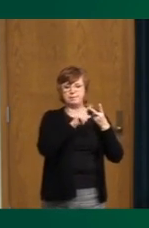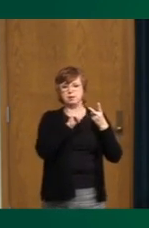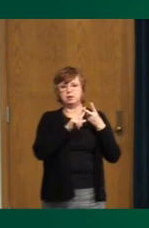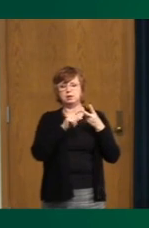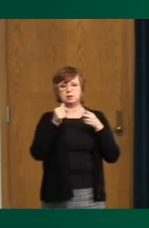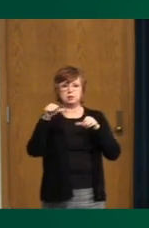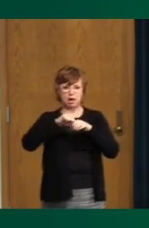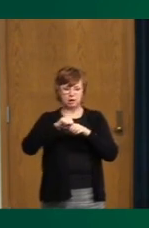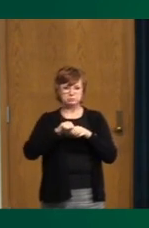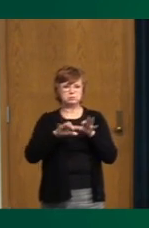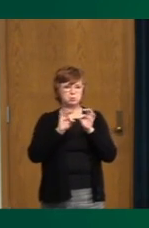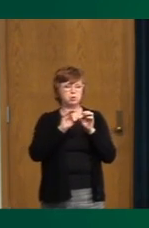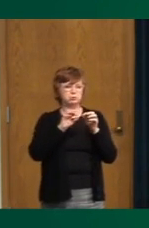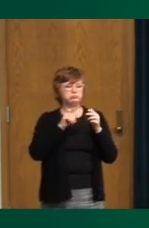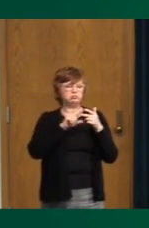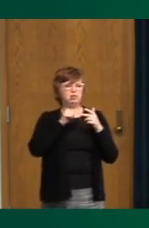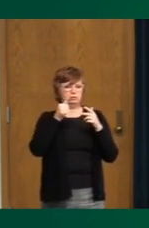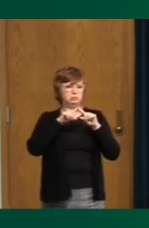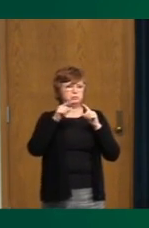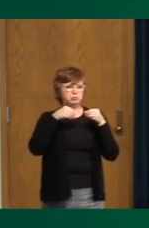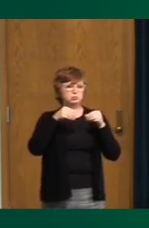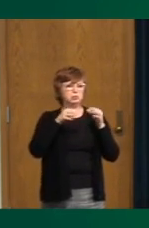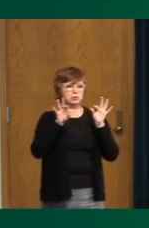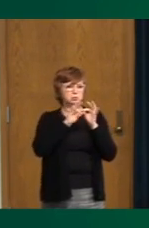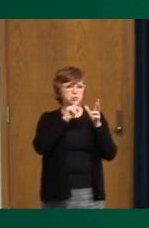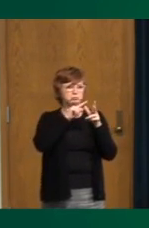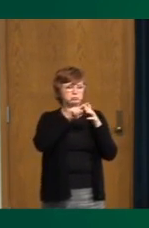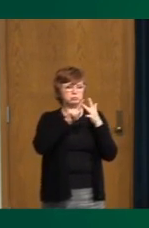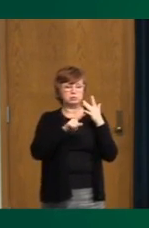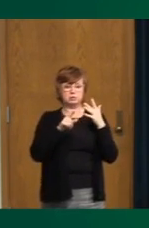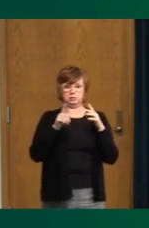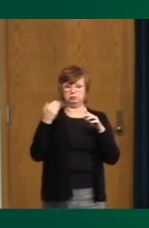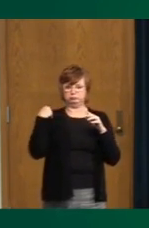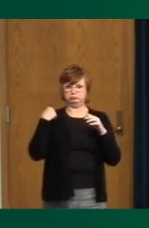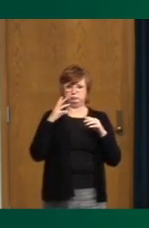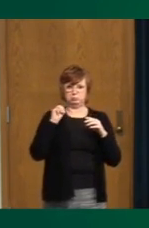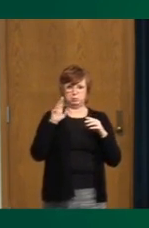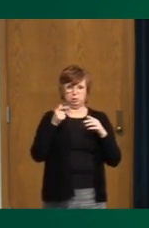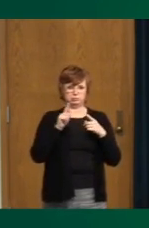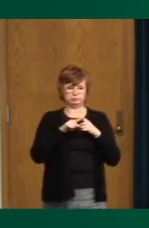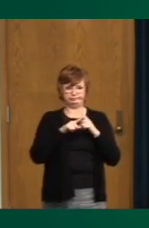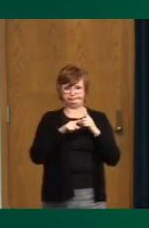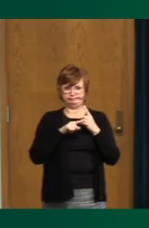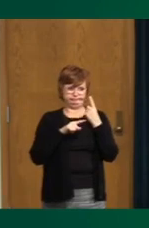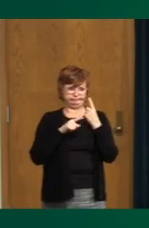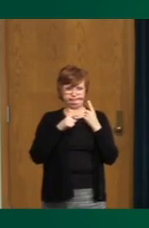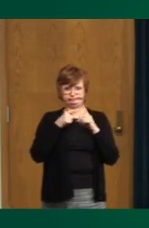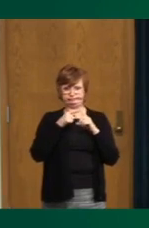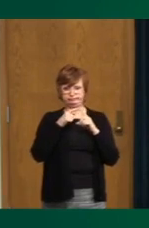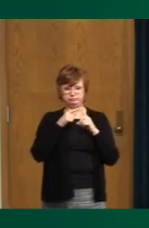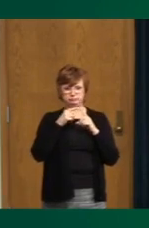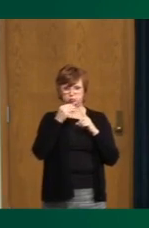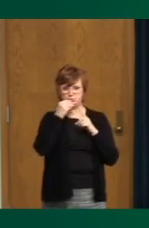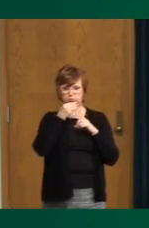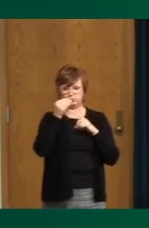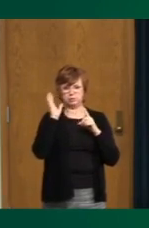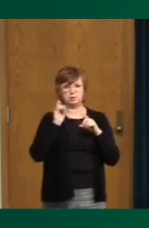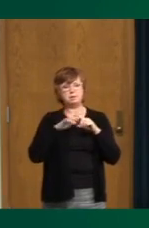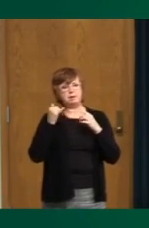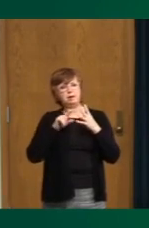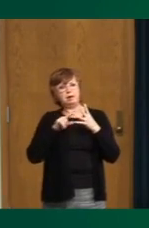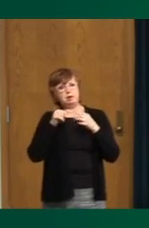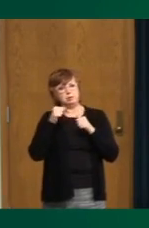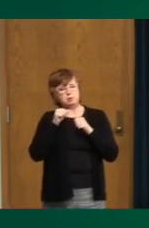gas stations, it's other retailers open compared to March, restaurants and bars are open. I think we